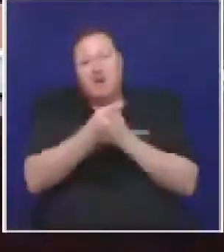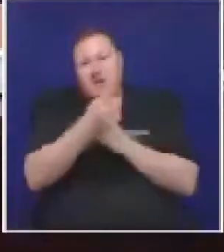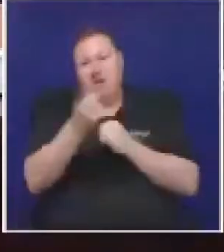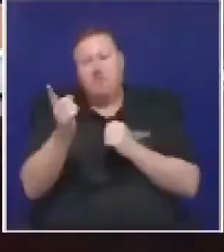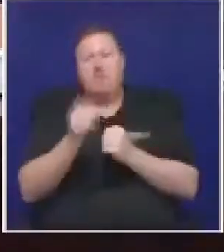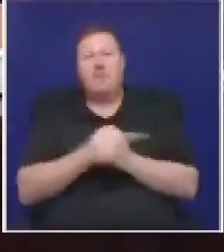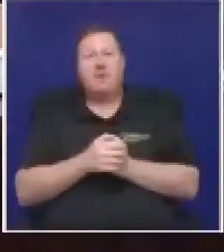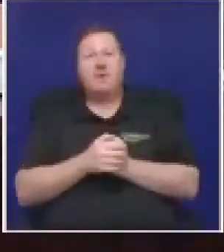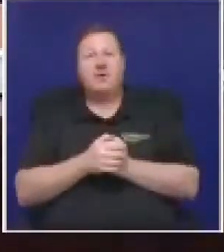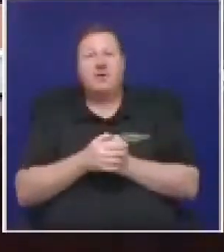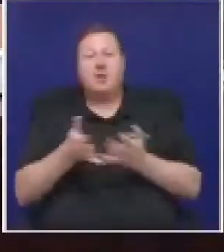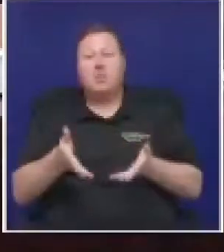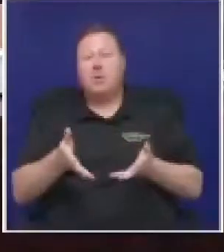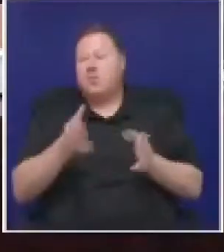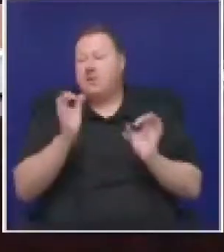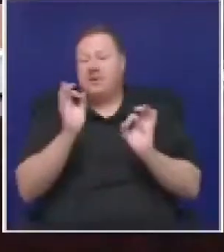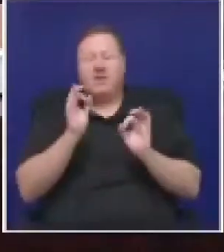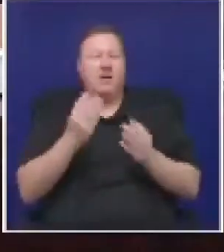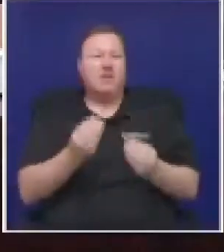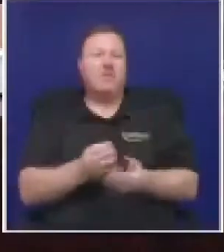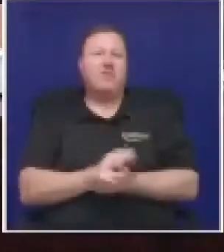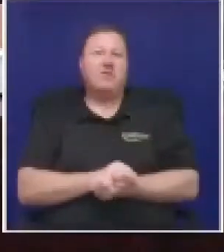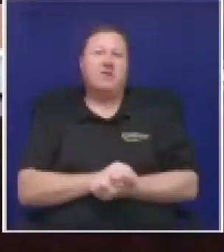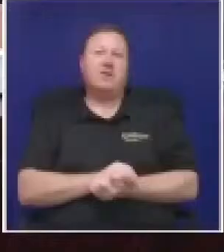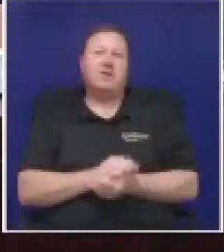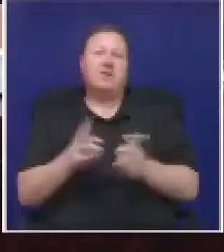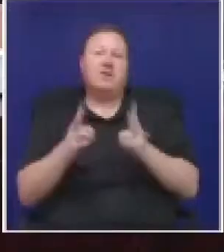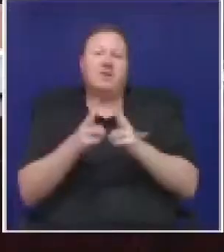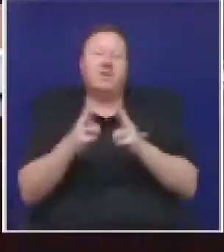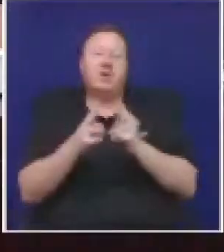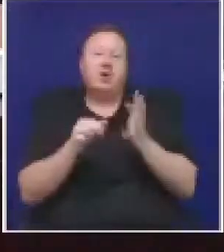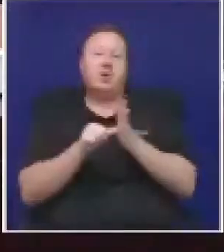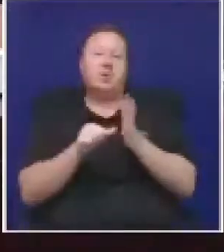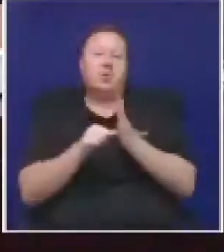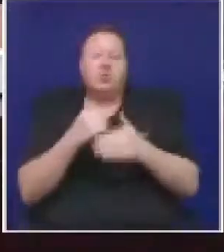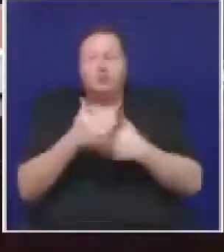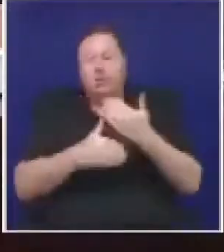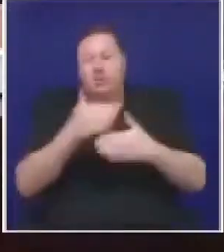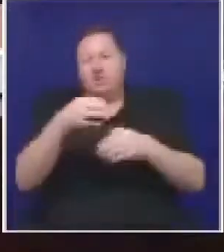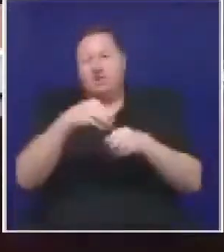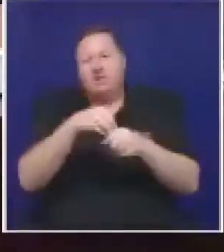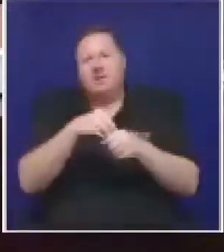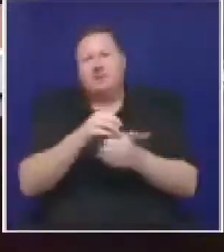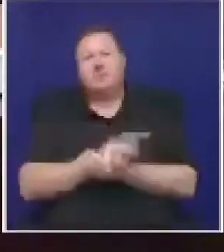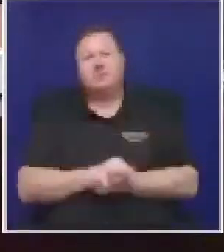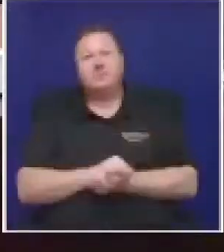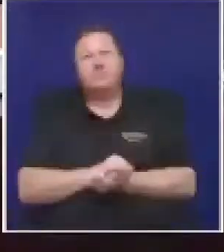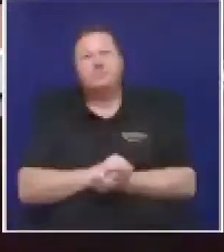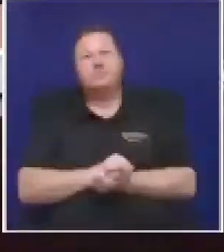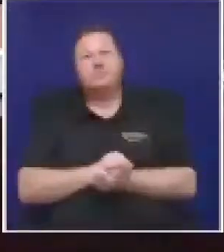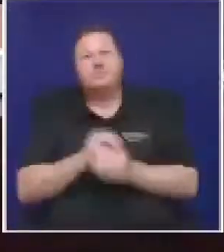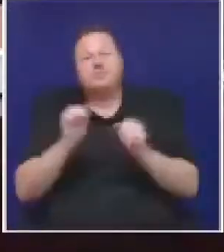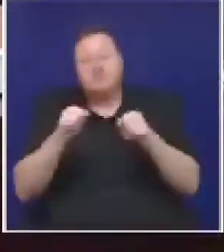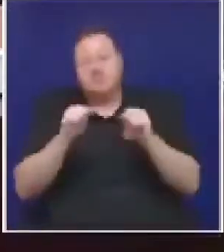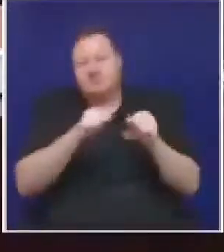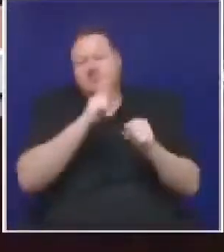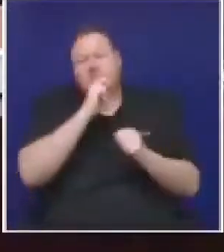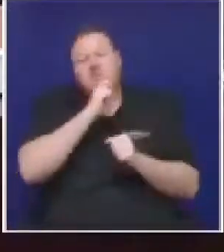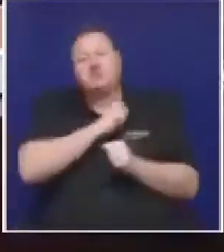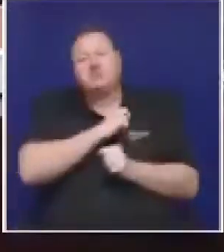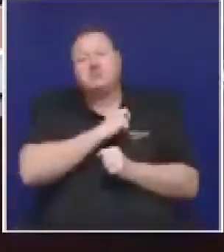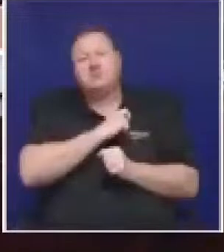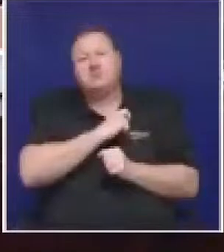the moment, there isn't, and they are very important in this process. Yes, it is true